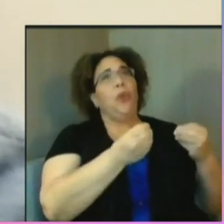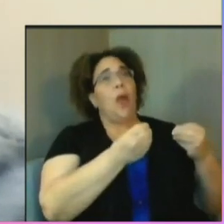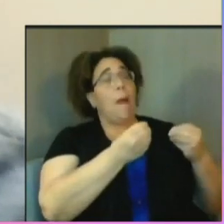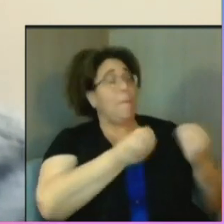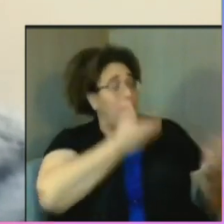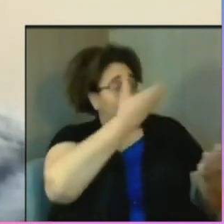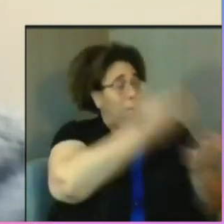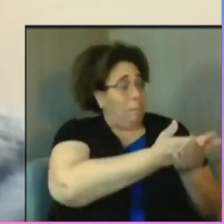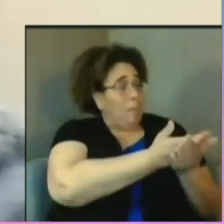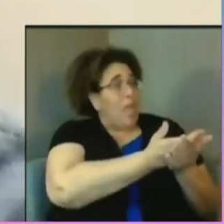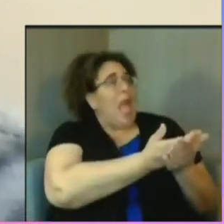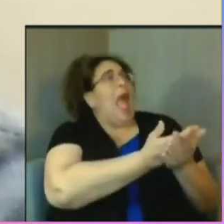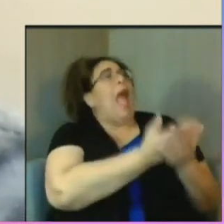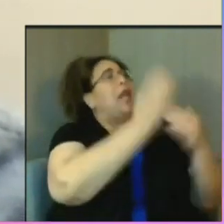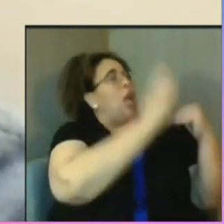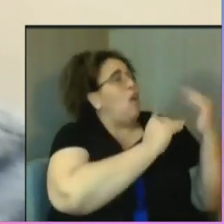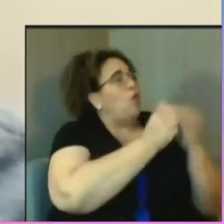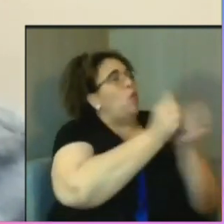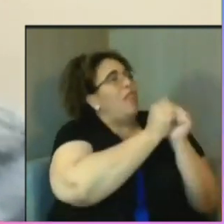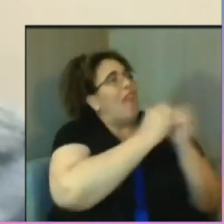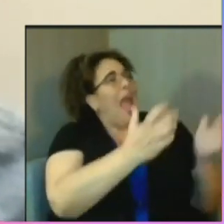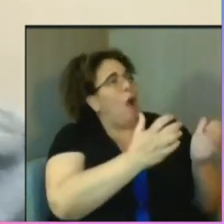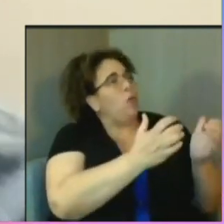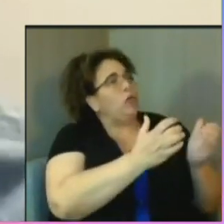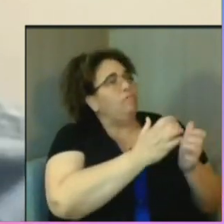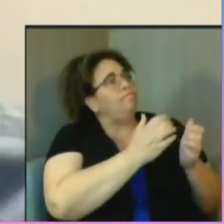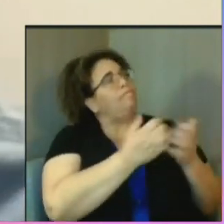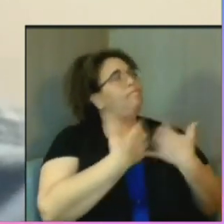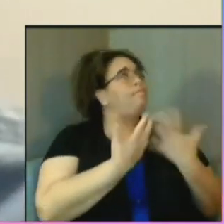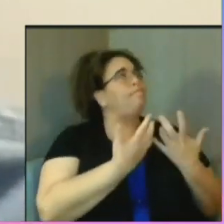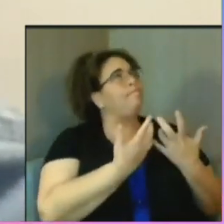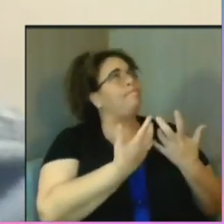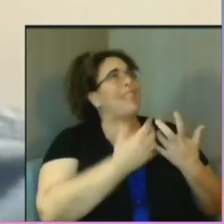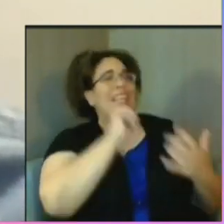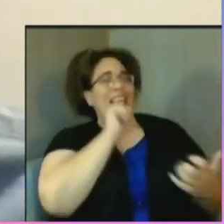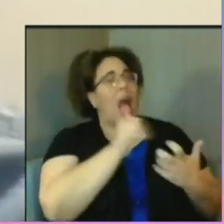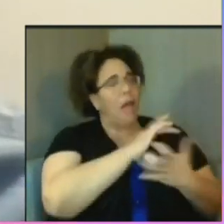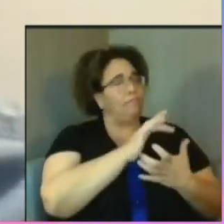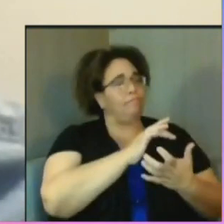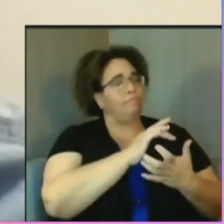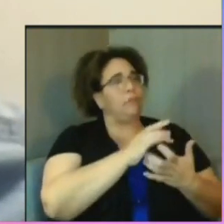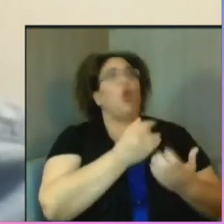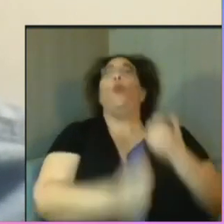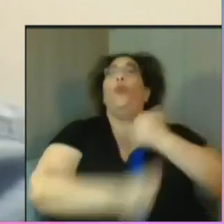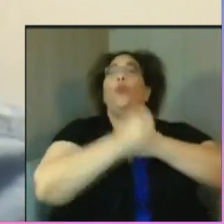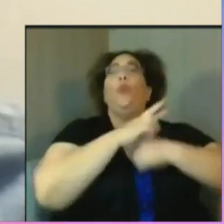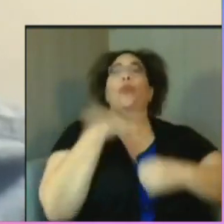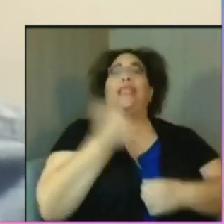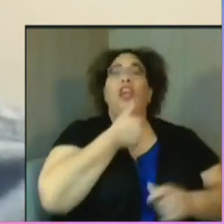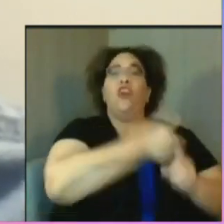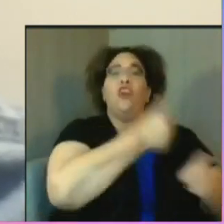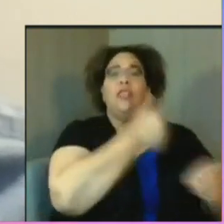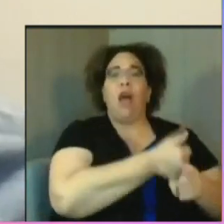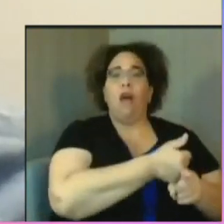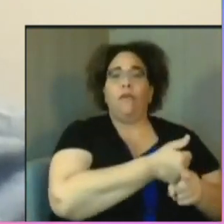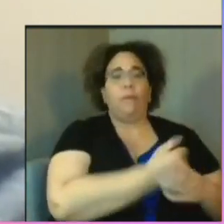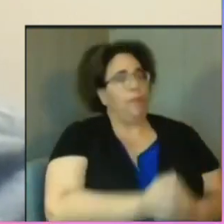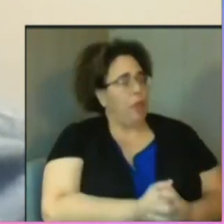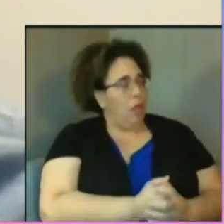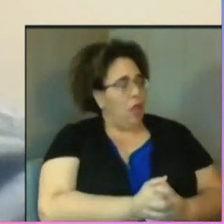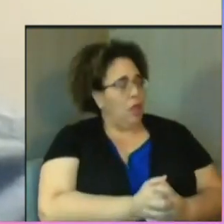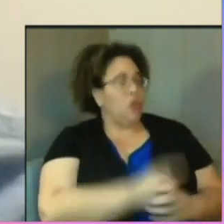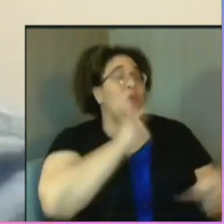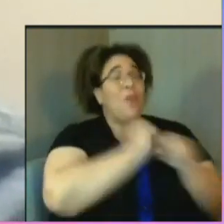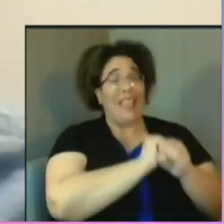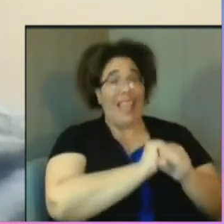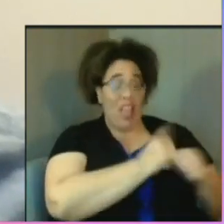without centering herself. You know, and I think that really is what you want in a funeral director. You know, that was really her first